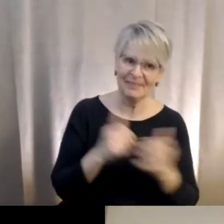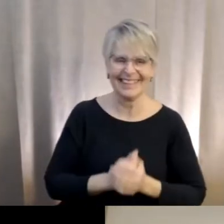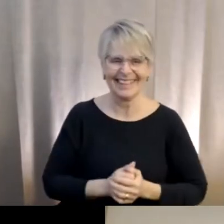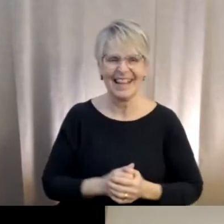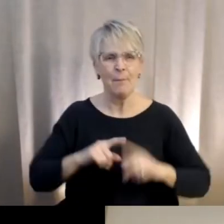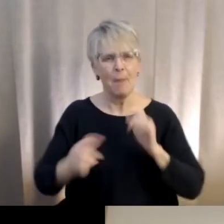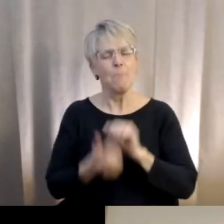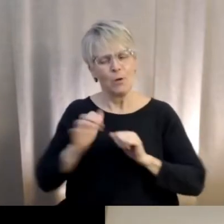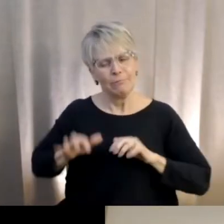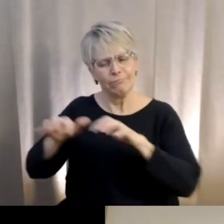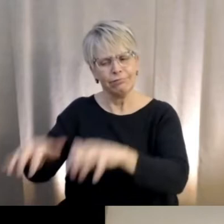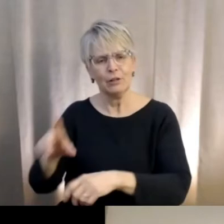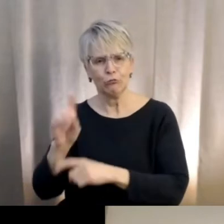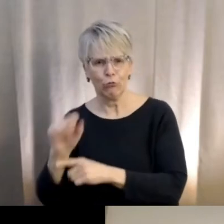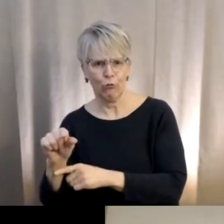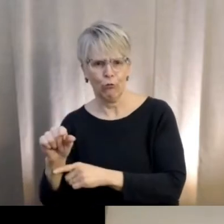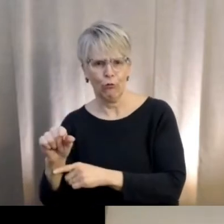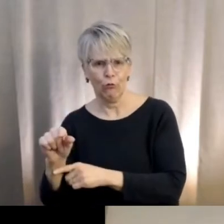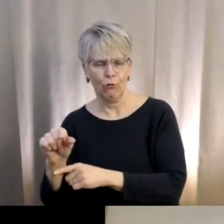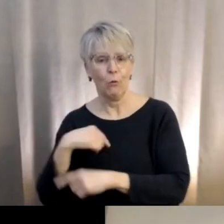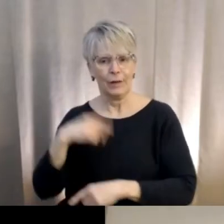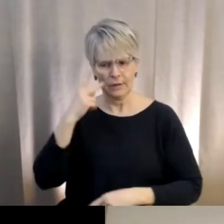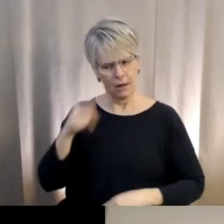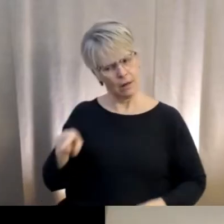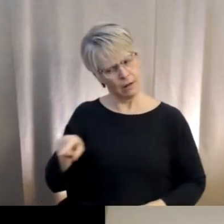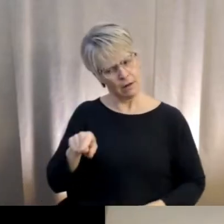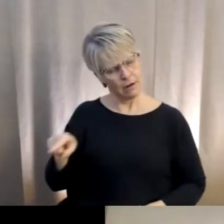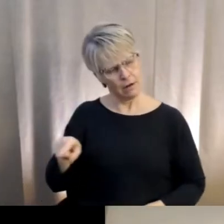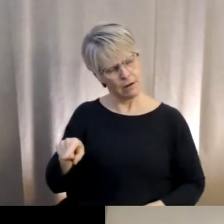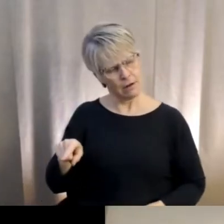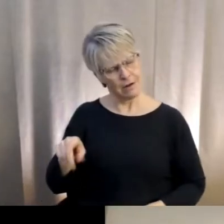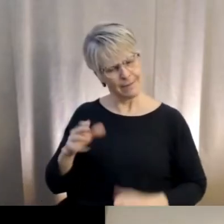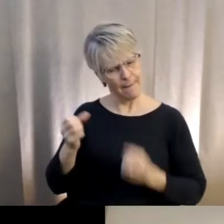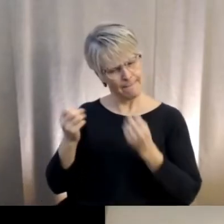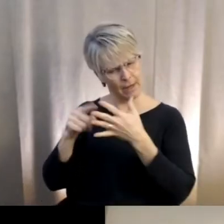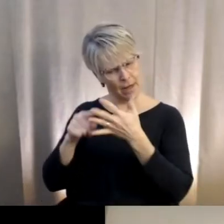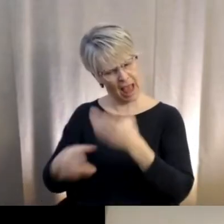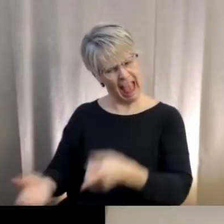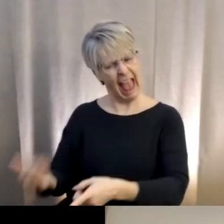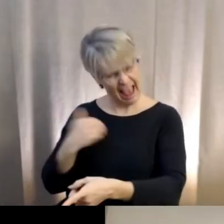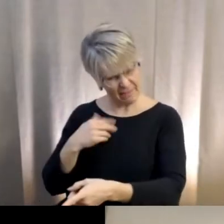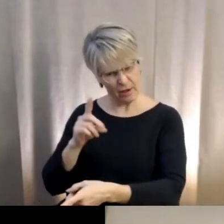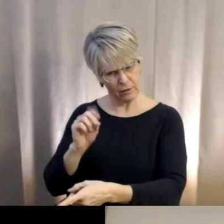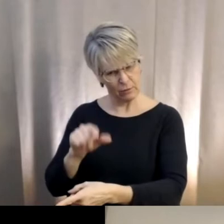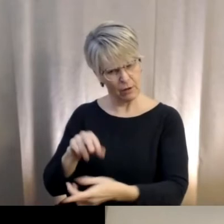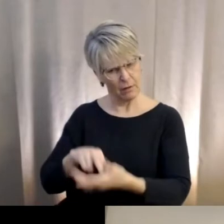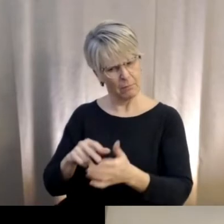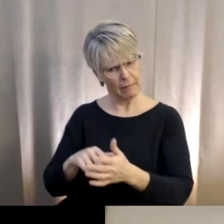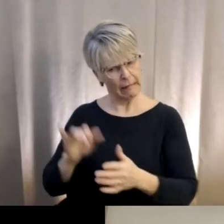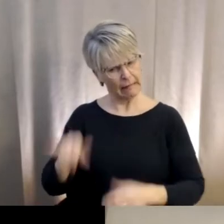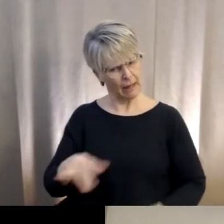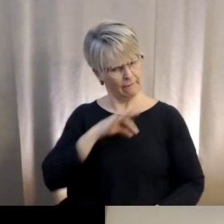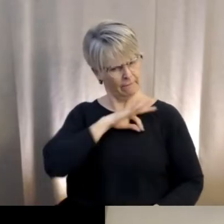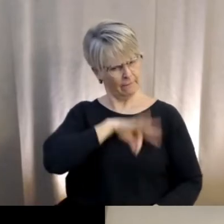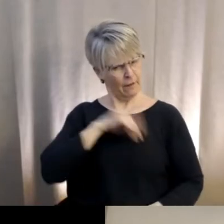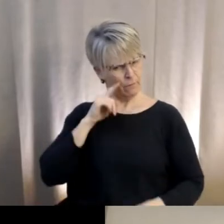saw the connection that an animal has and the importance it has to individuals and